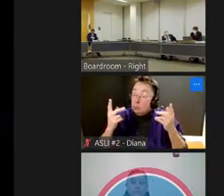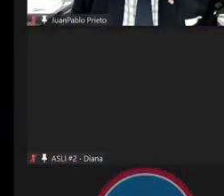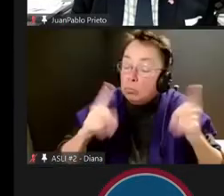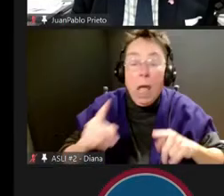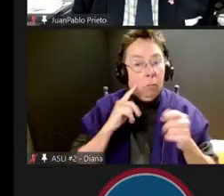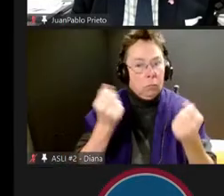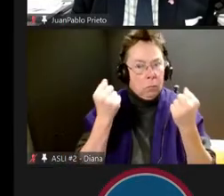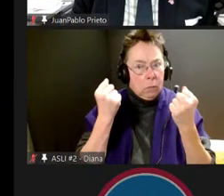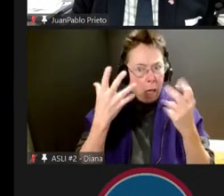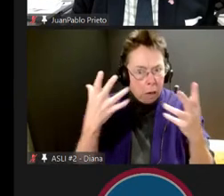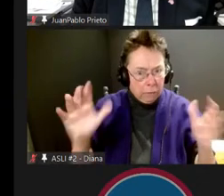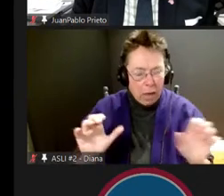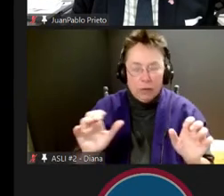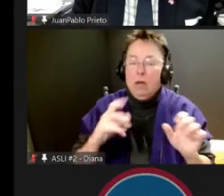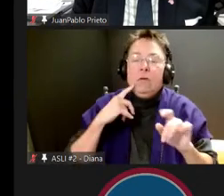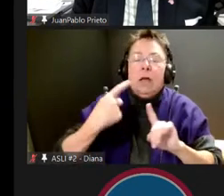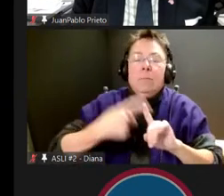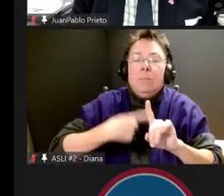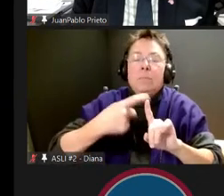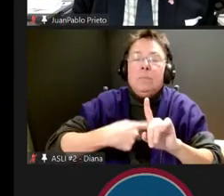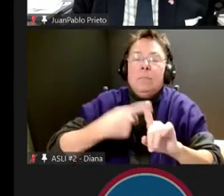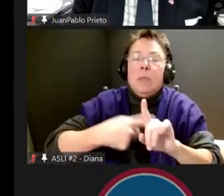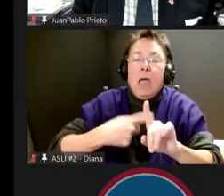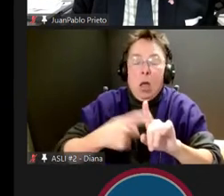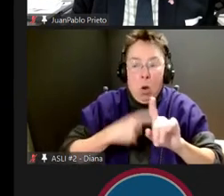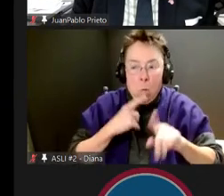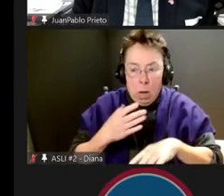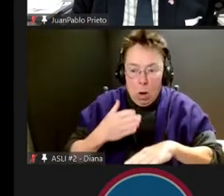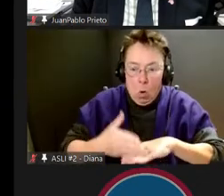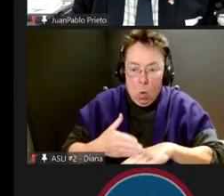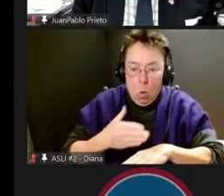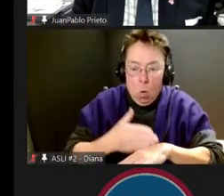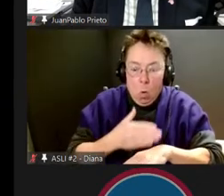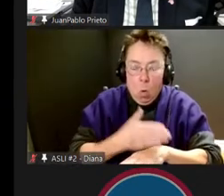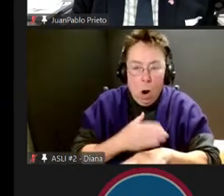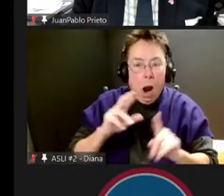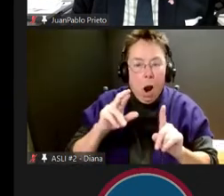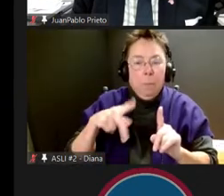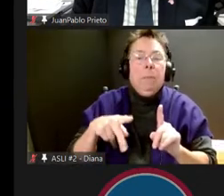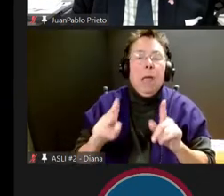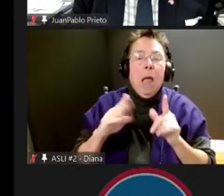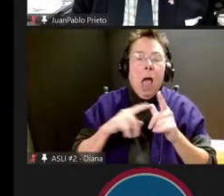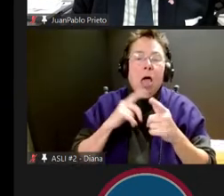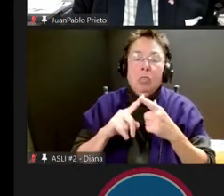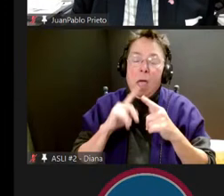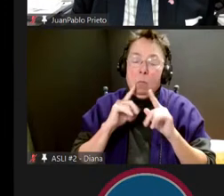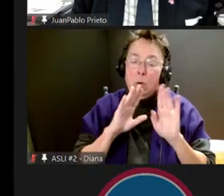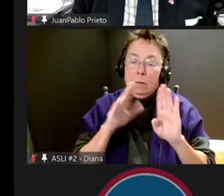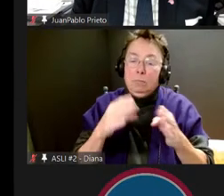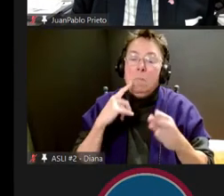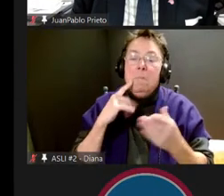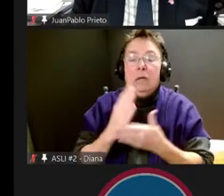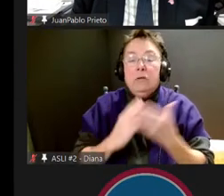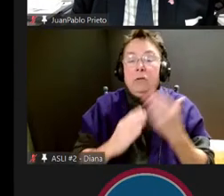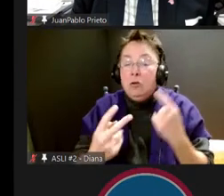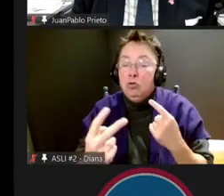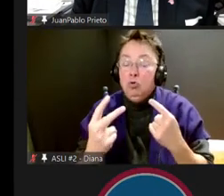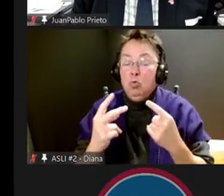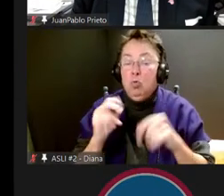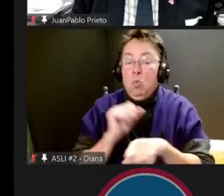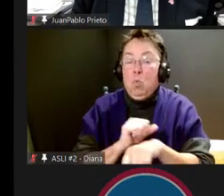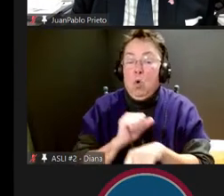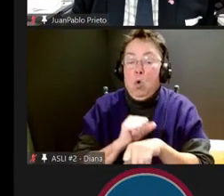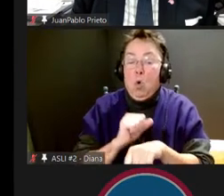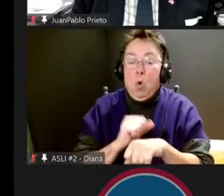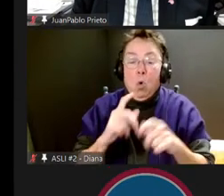of activity. Each month we take major strides forward in the RPB corridor. We've spent a lot of time focusing on the stage two work. We've come to completion of